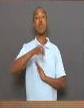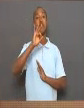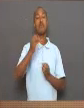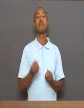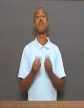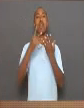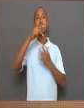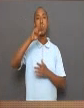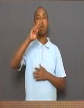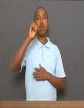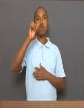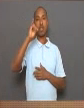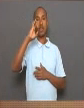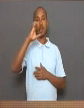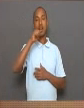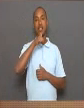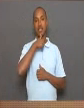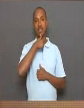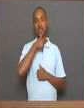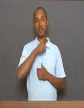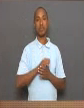a polyprotic acid.